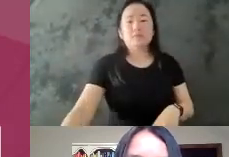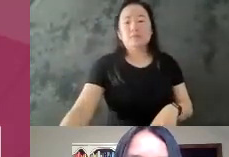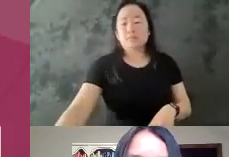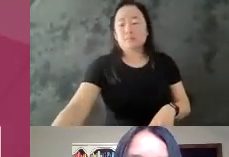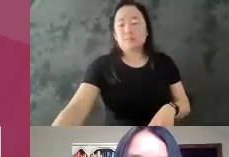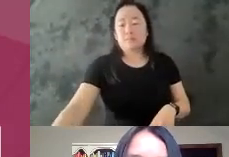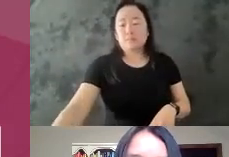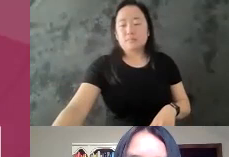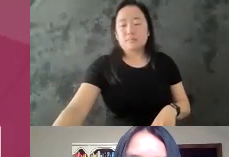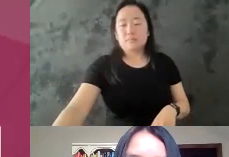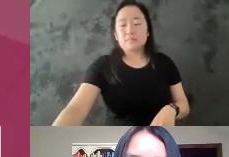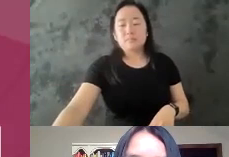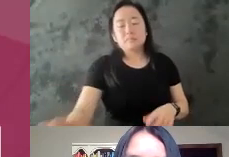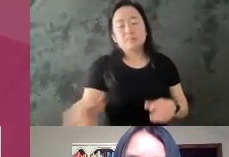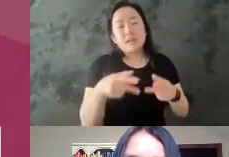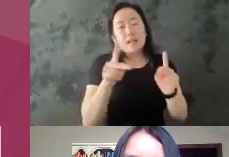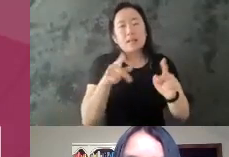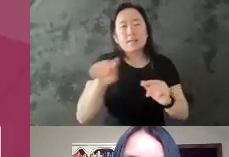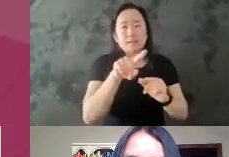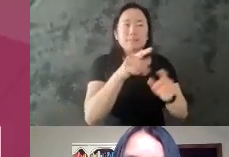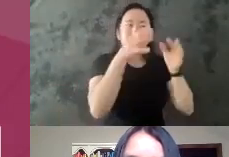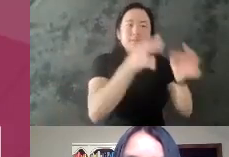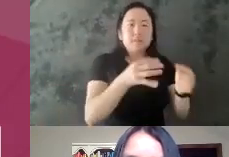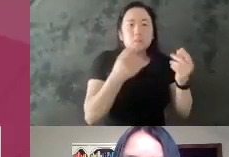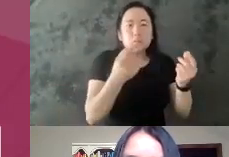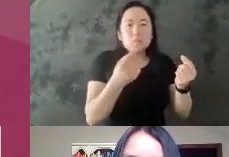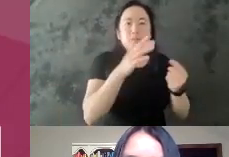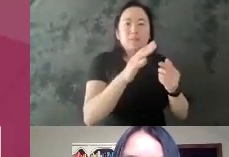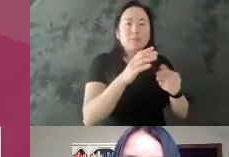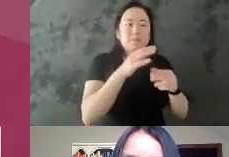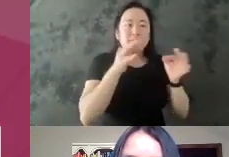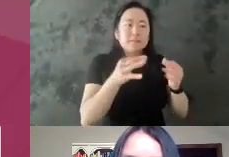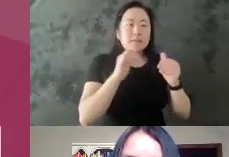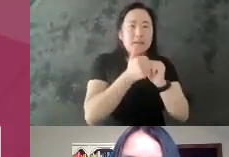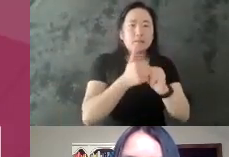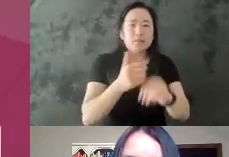and again, letting them be the agent of their own well-being. Thank you, everyone.